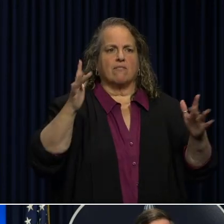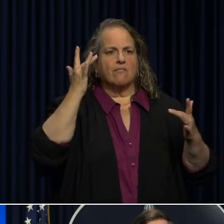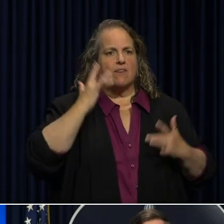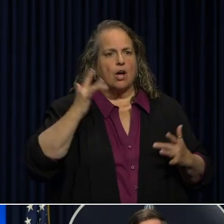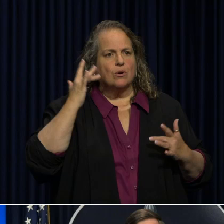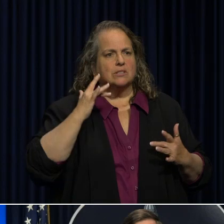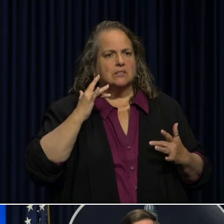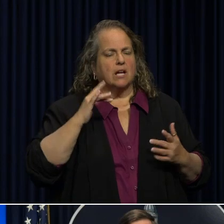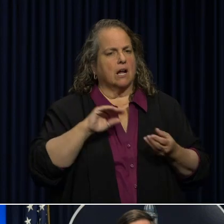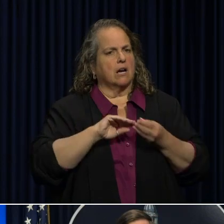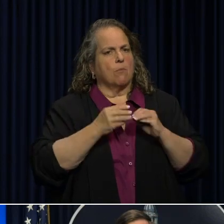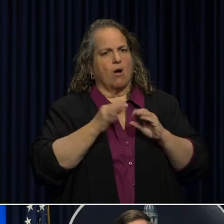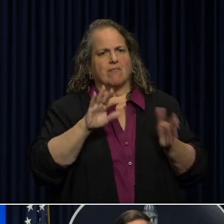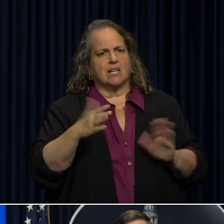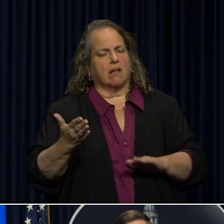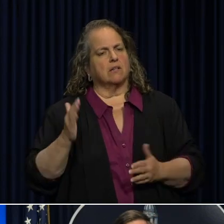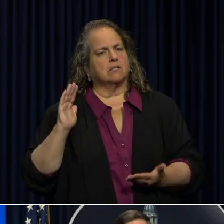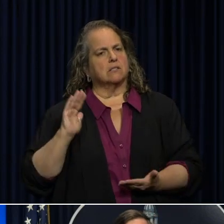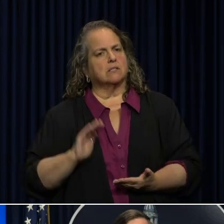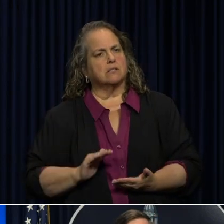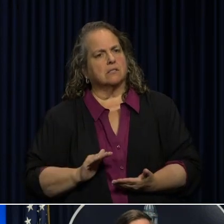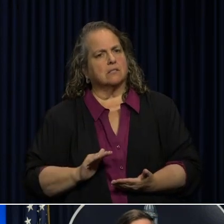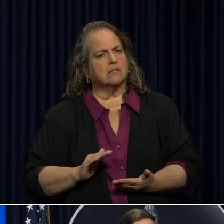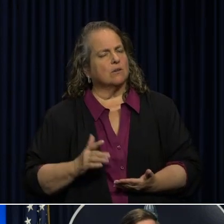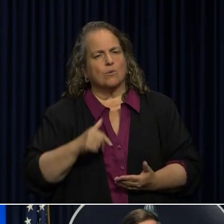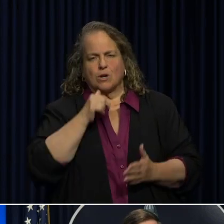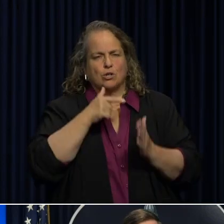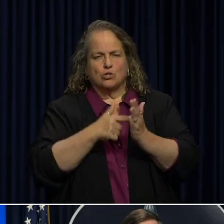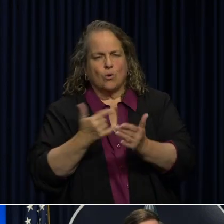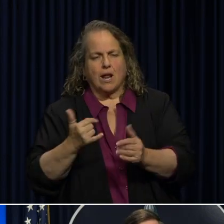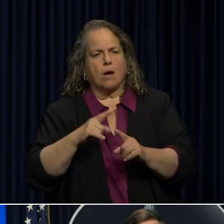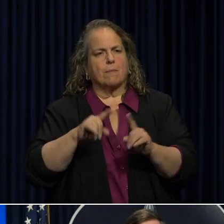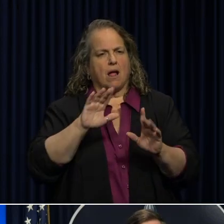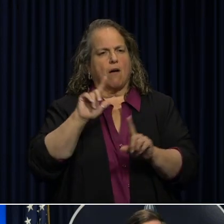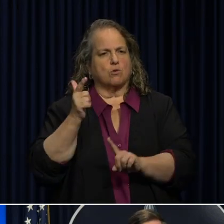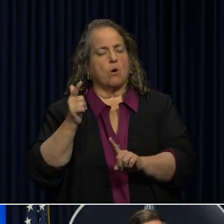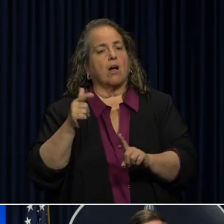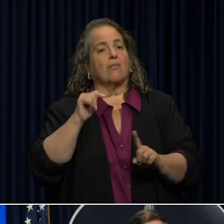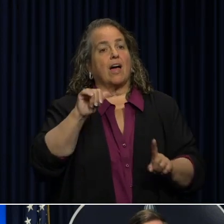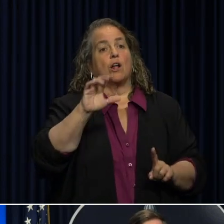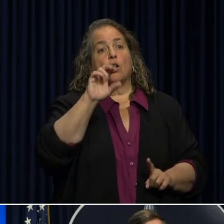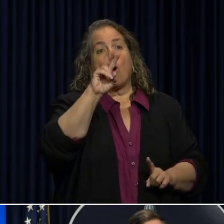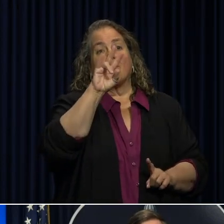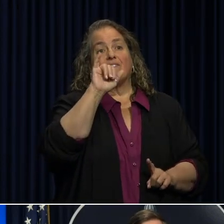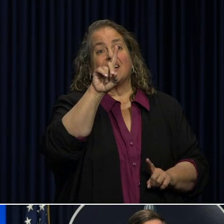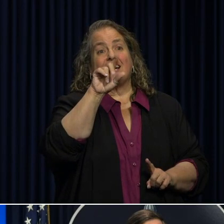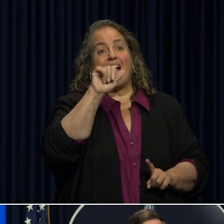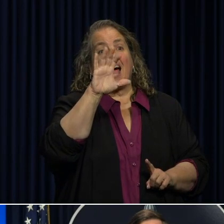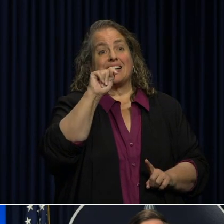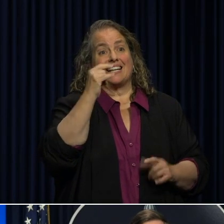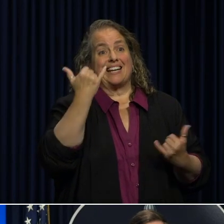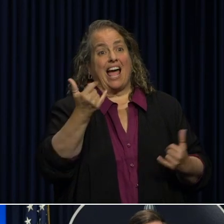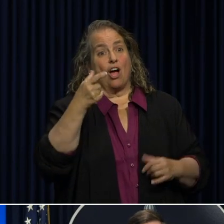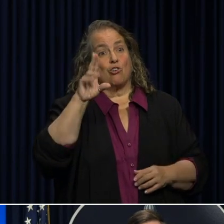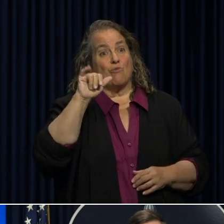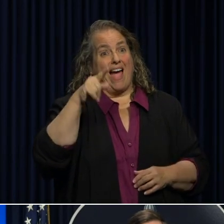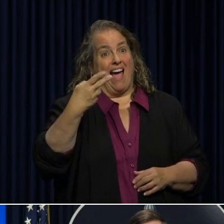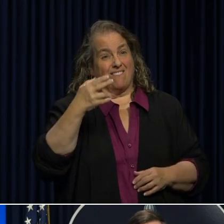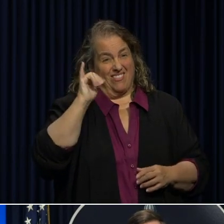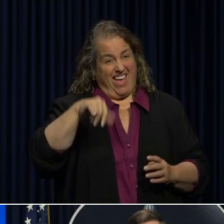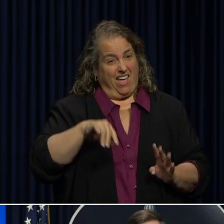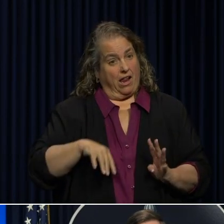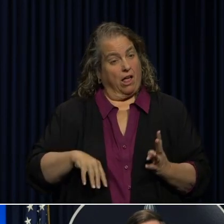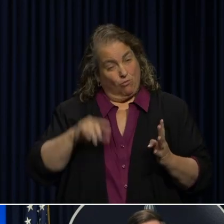but just as an example, that COVID Act Now graph. That while we have beaten that model, I